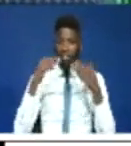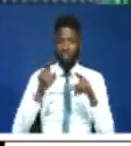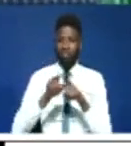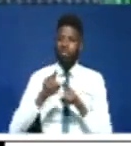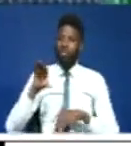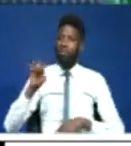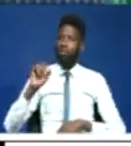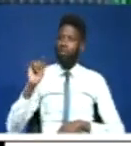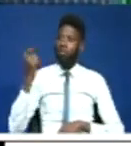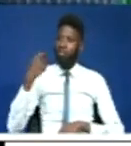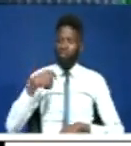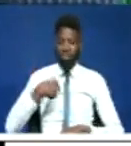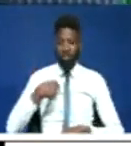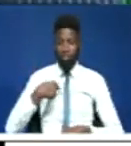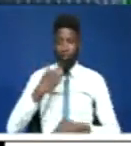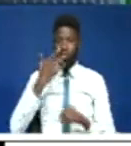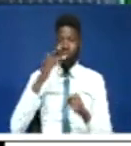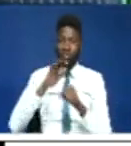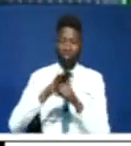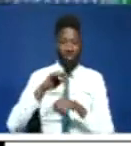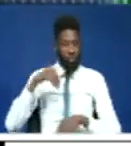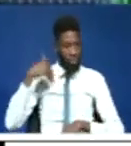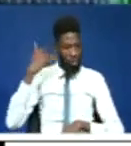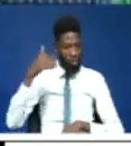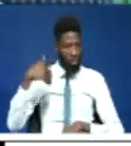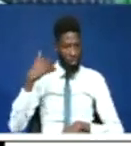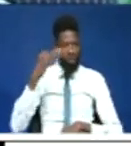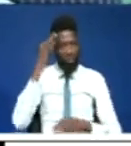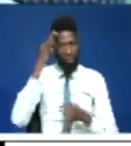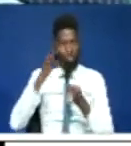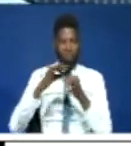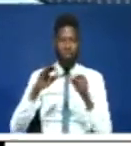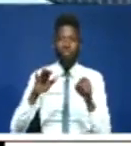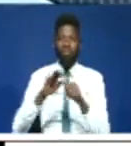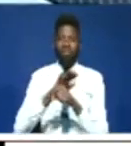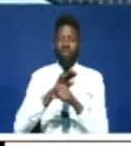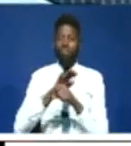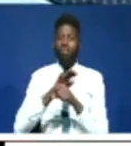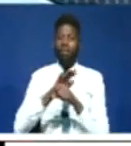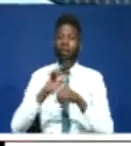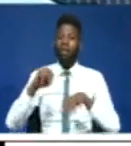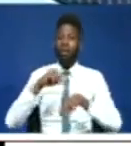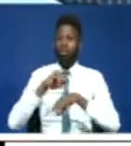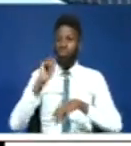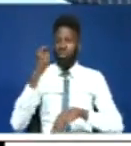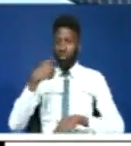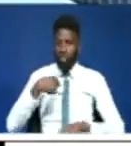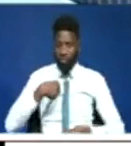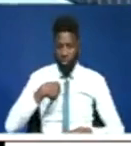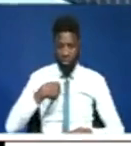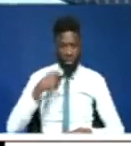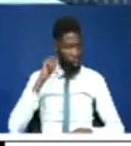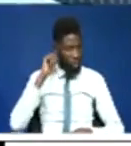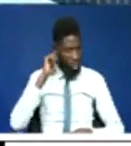at all times be faithful to the Republic of Kenya, that I will obey, respect, and uphold this Constitution